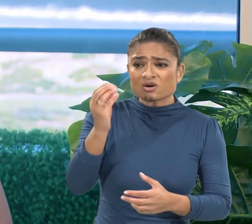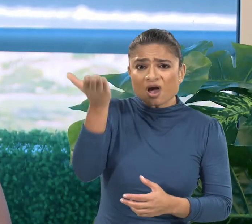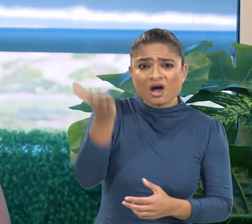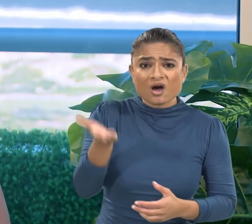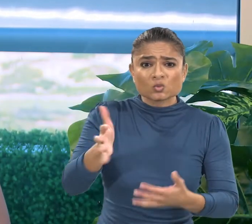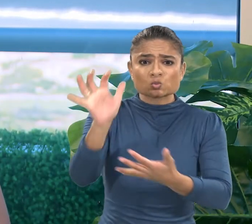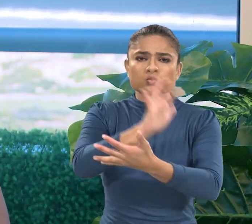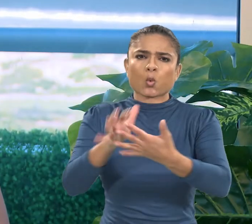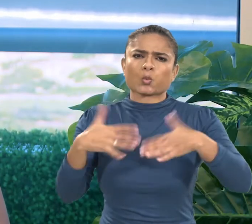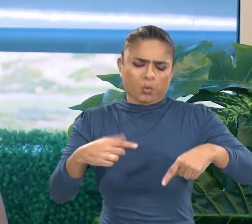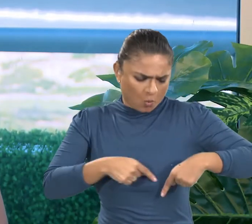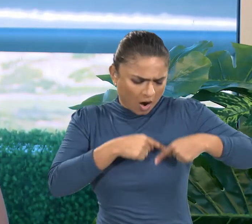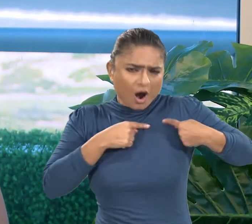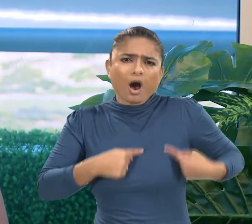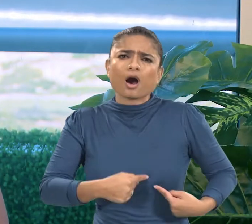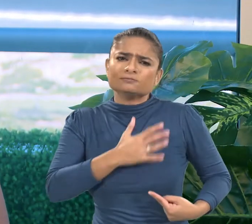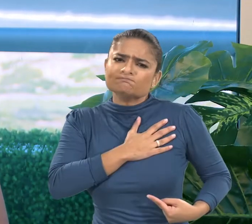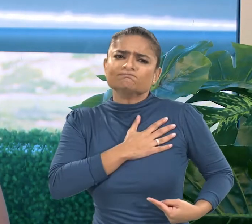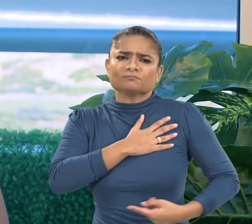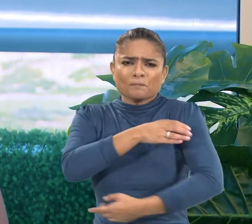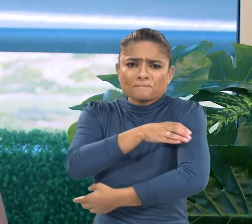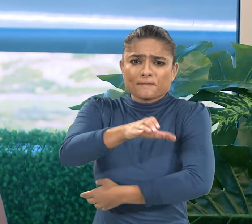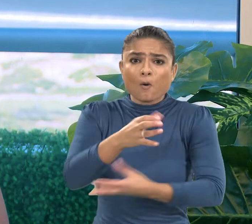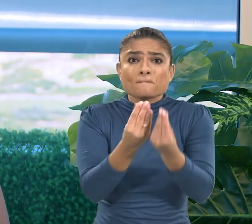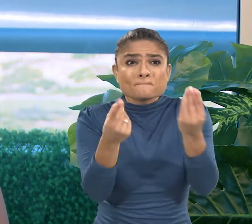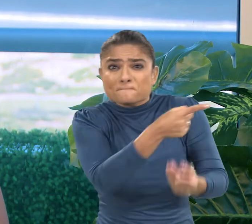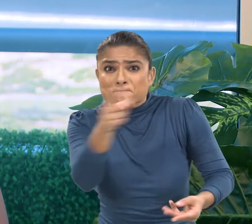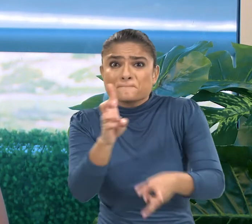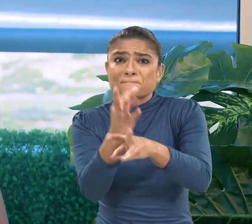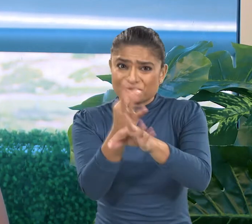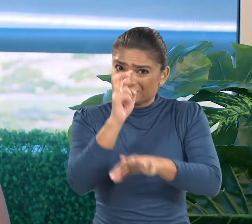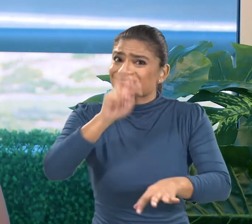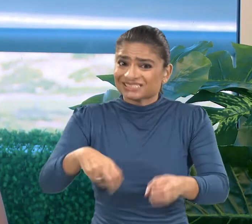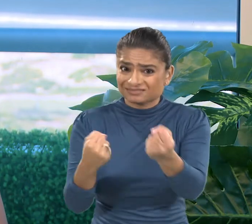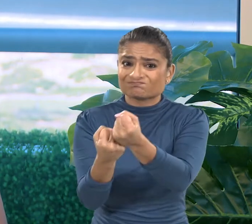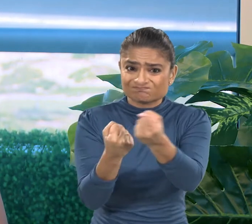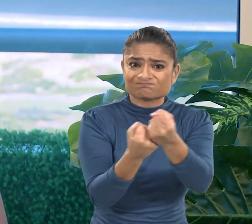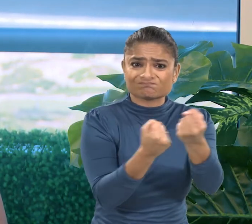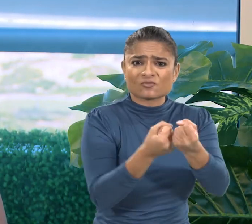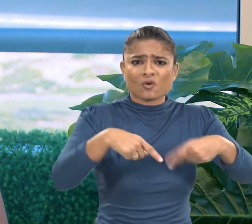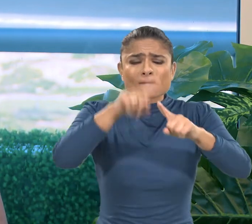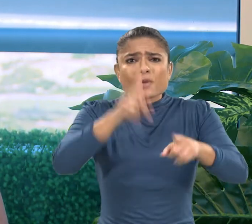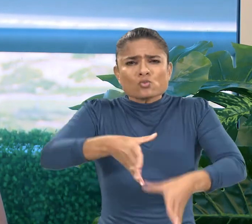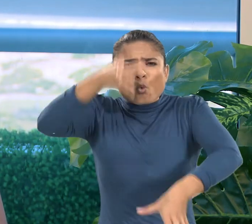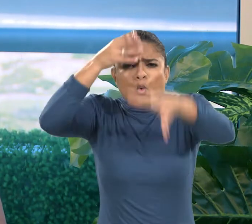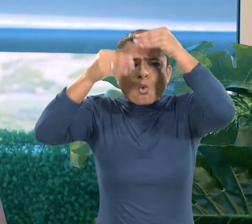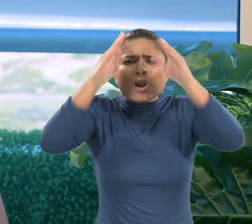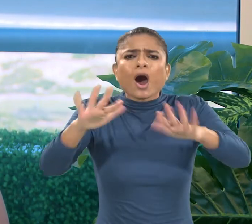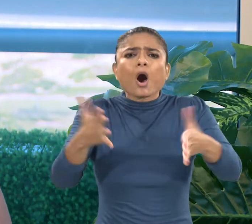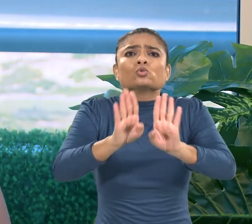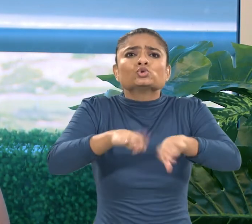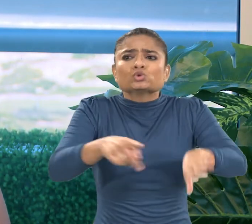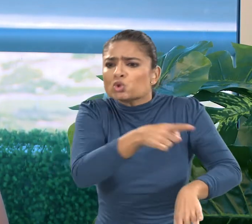Connor and Lee's story is so heartfelt and empowering. So many parents need the support to learn how to allow their children